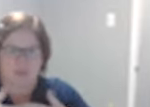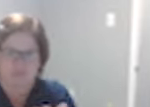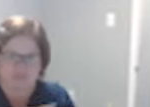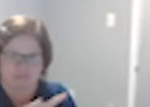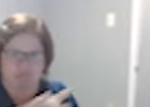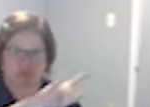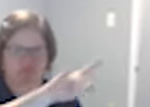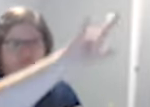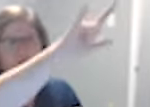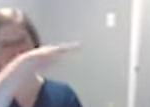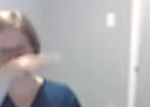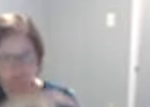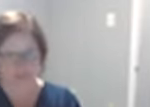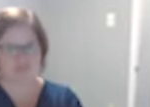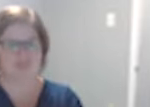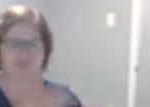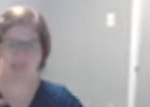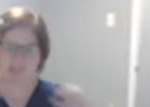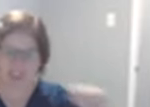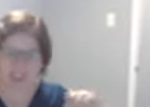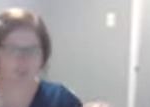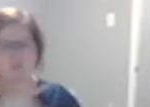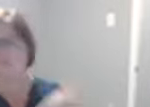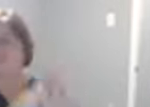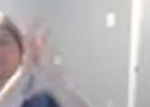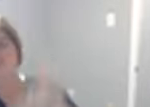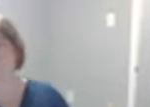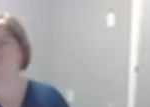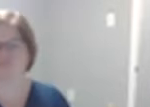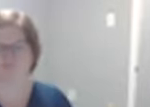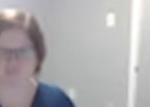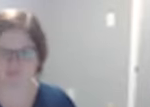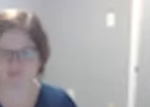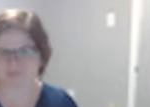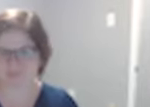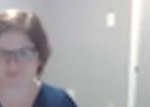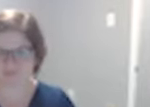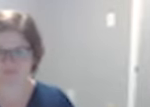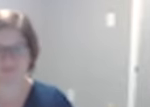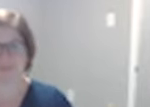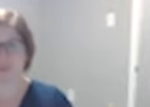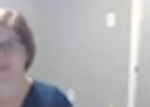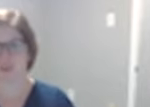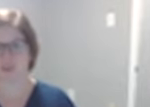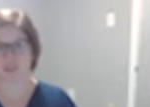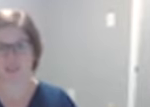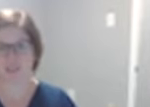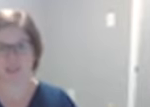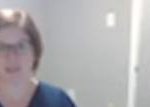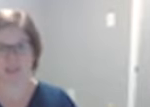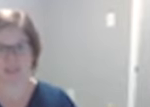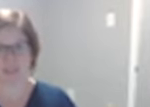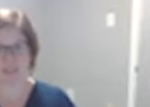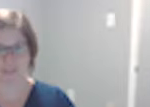and landing of airplanes. So they always have a huge sounds around them. So space station, even if we always have a